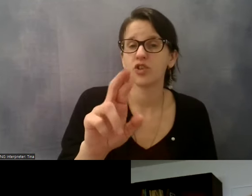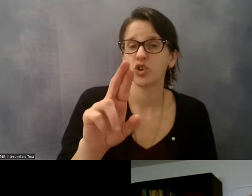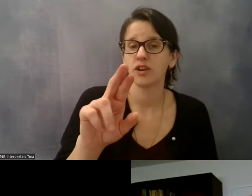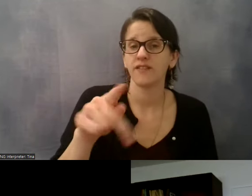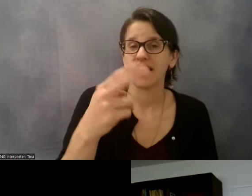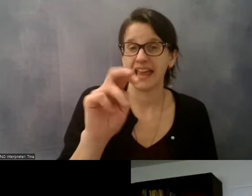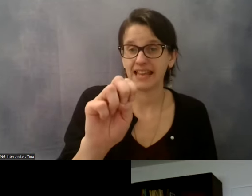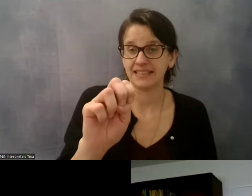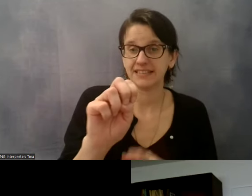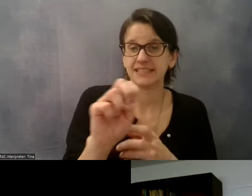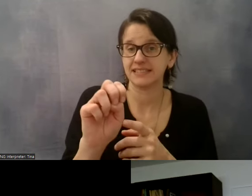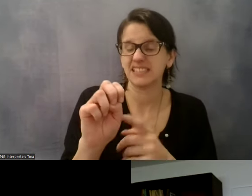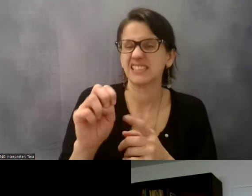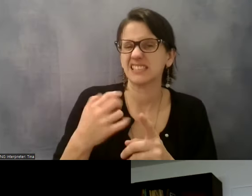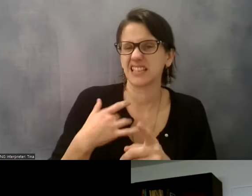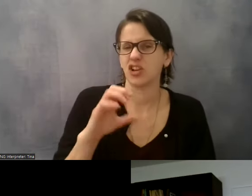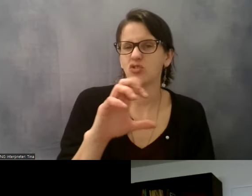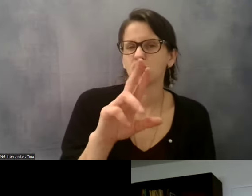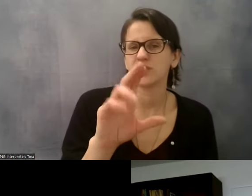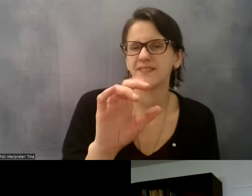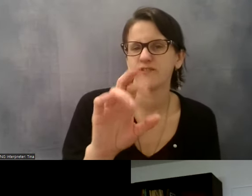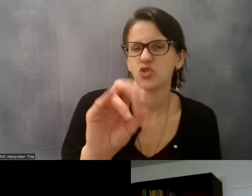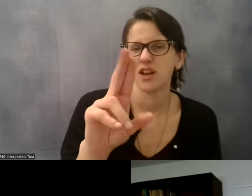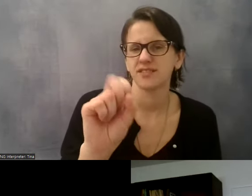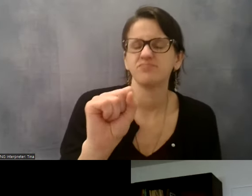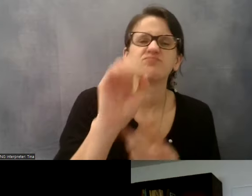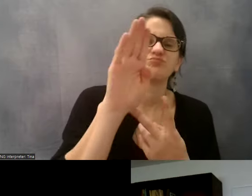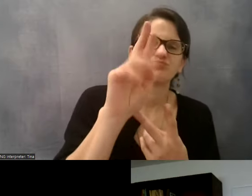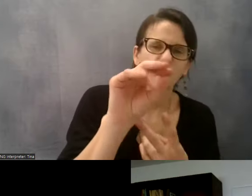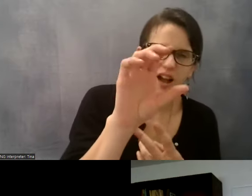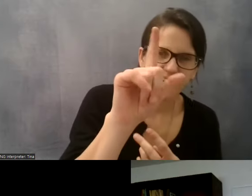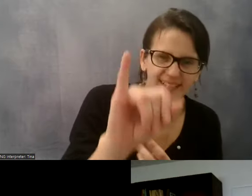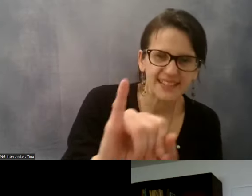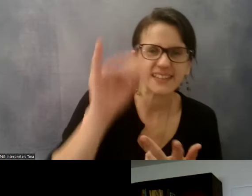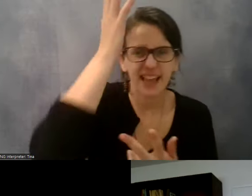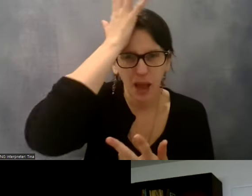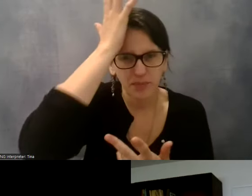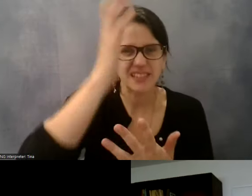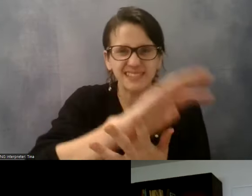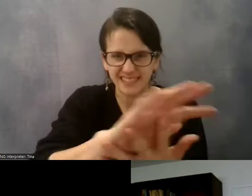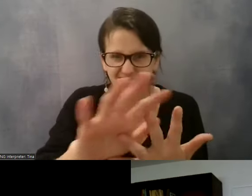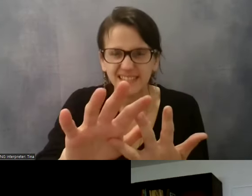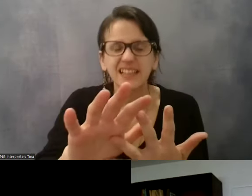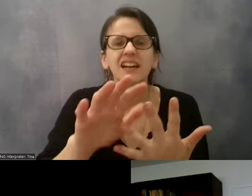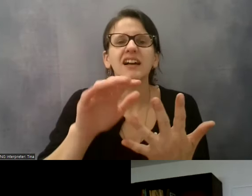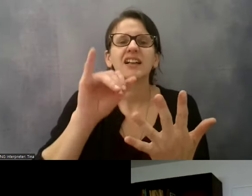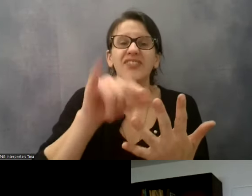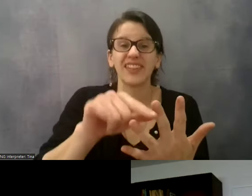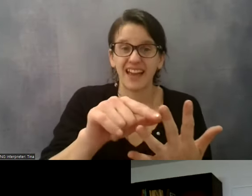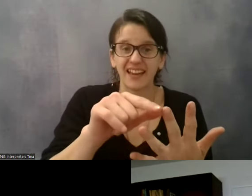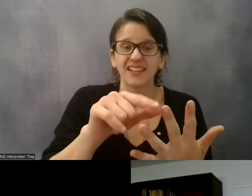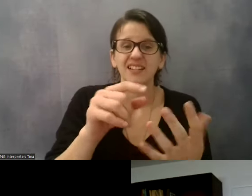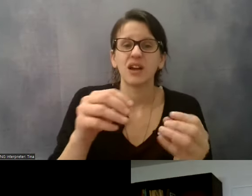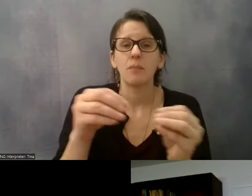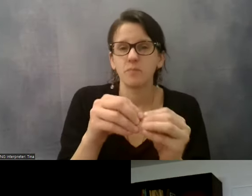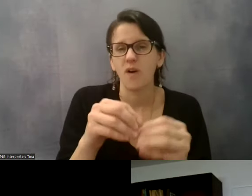produced from raw, but you just need a little bit. So if you shred like a tablespoon of cabbage on a bowl of steamed